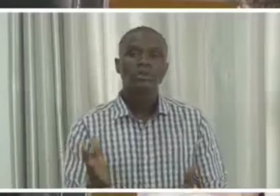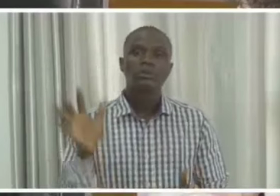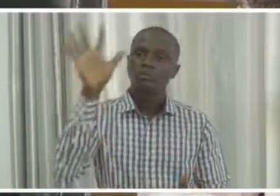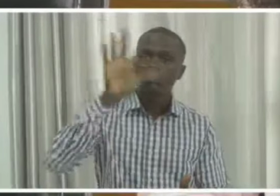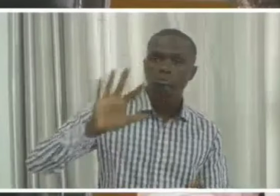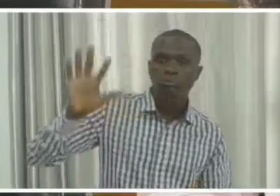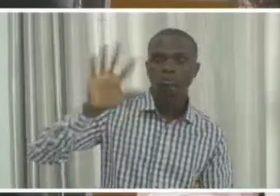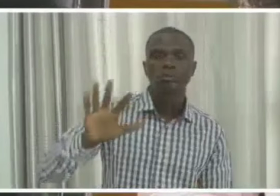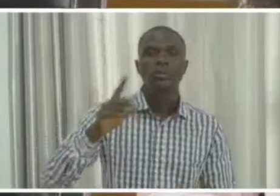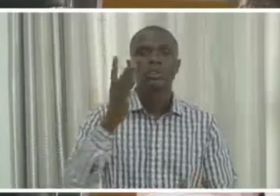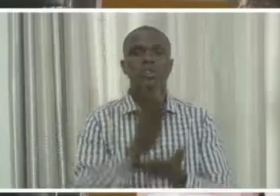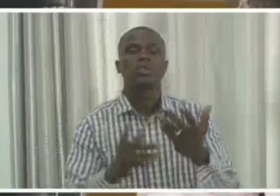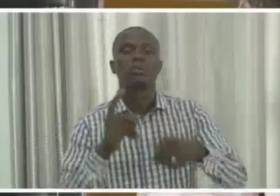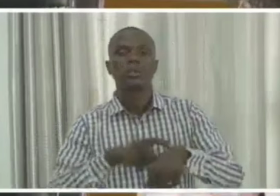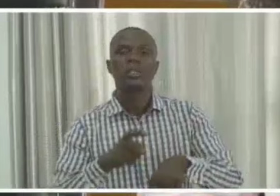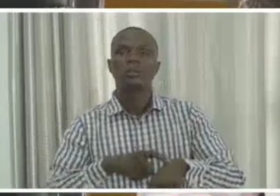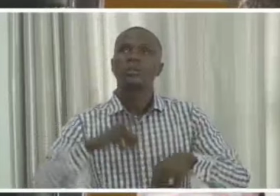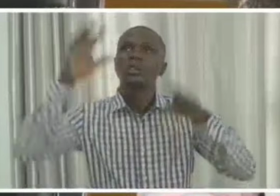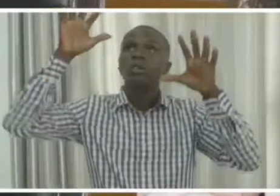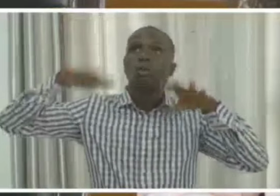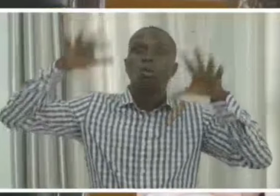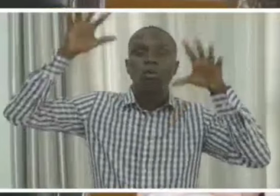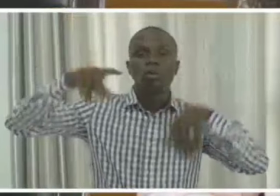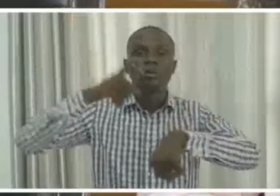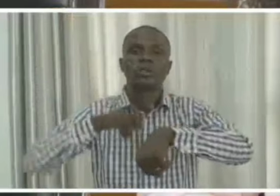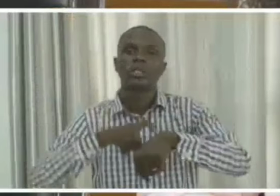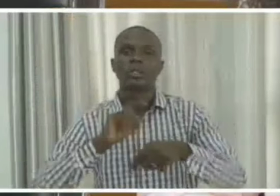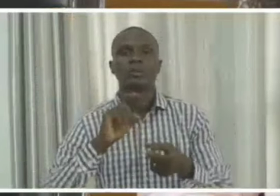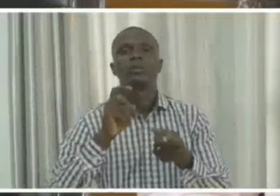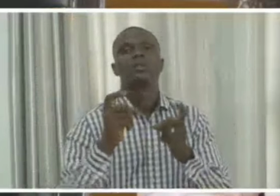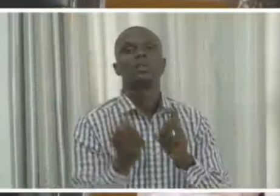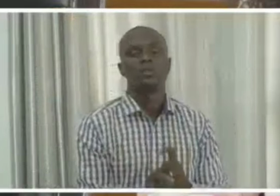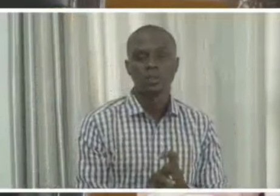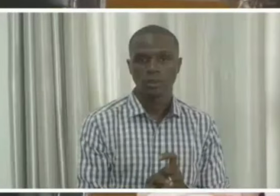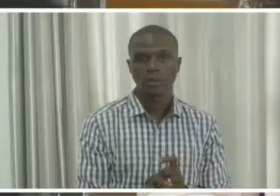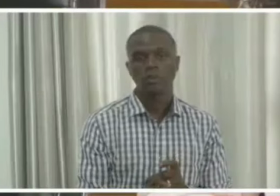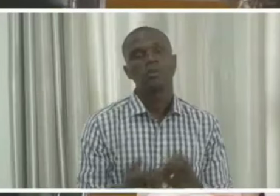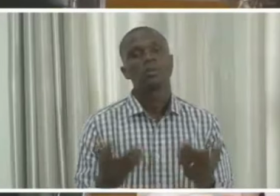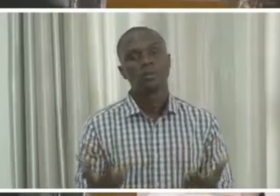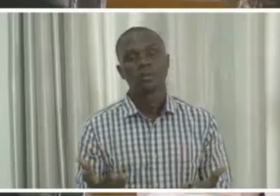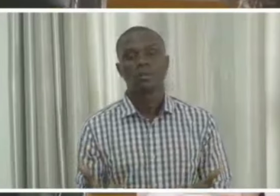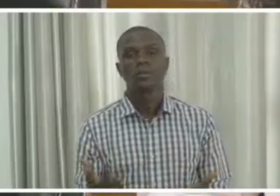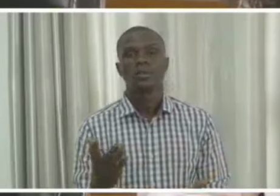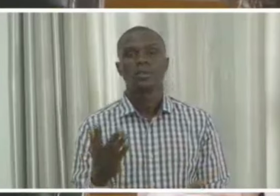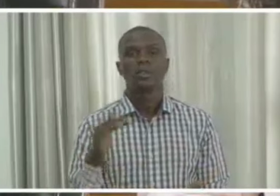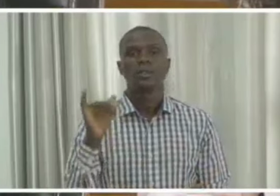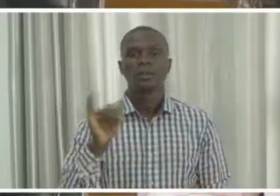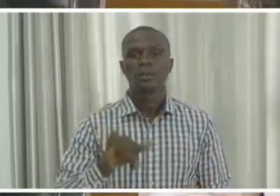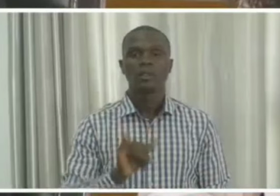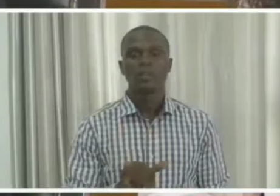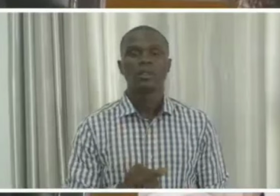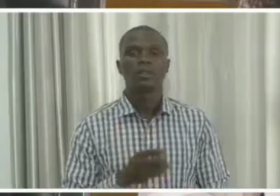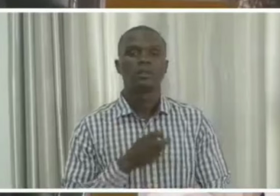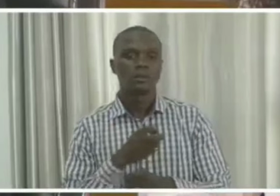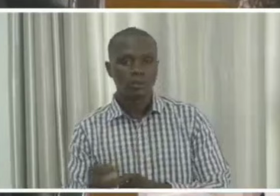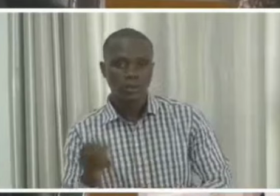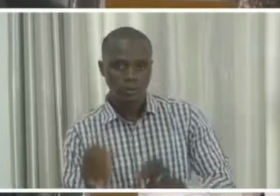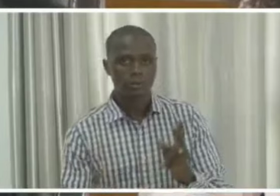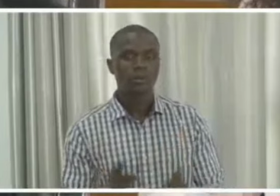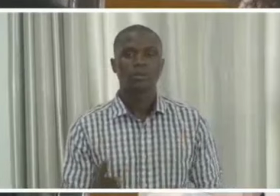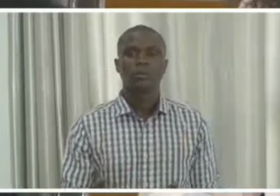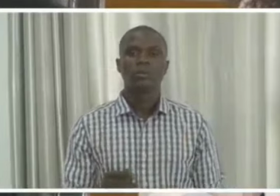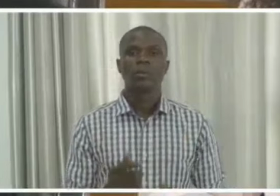begin calm, the hamburg will stay in, they stop, where they disturb the way people that don't they live their lives.